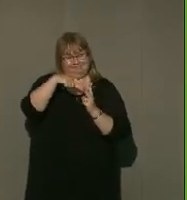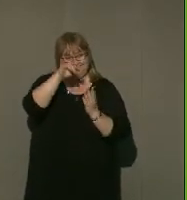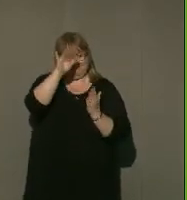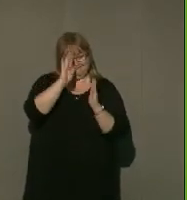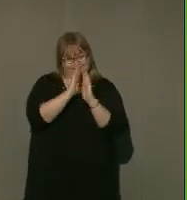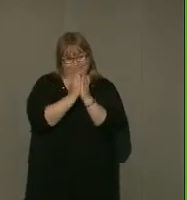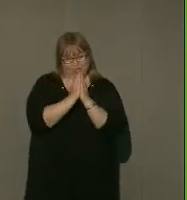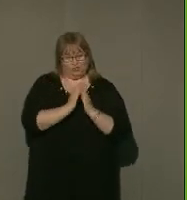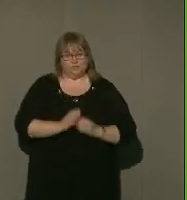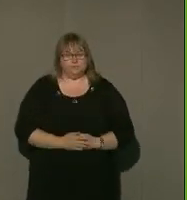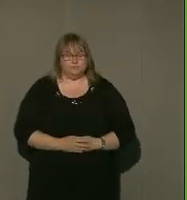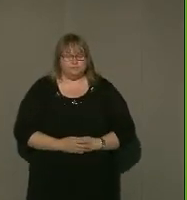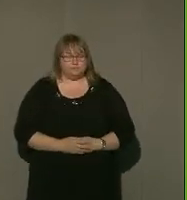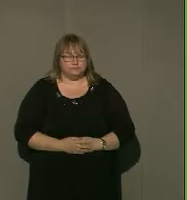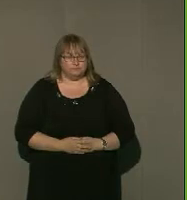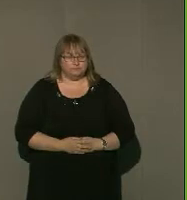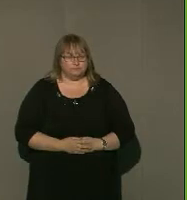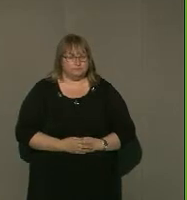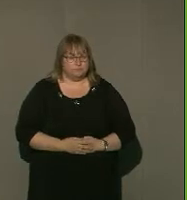Okay.